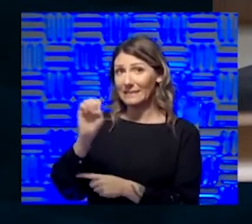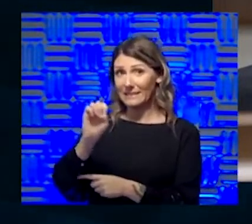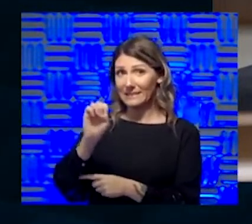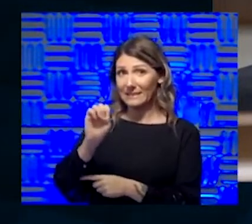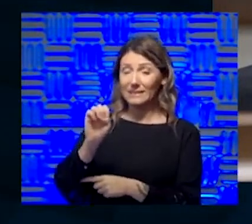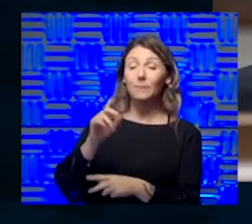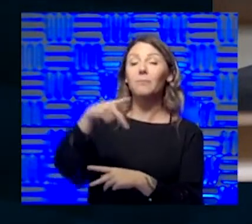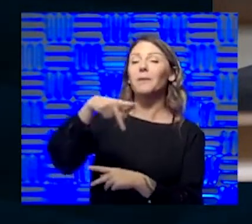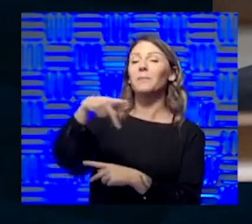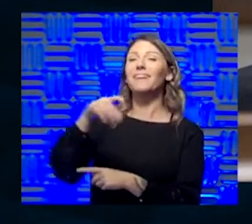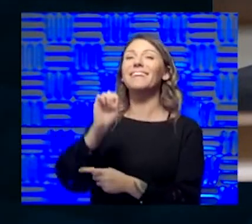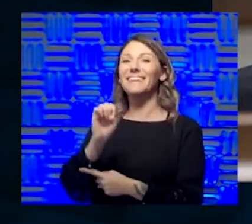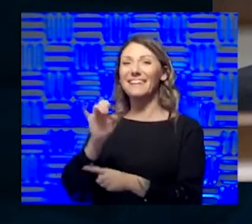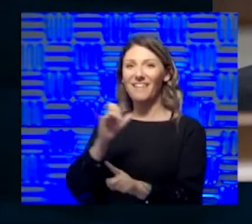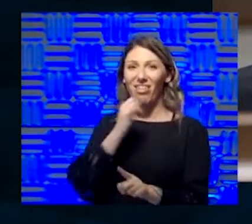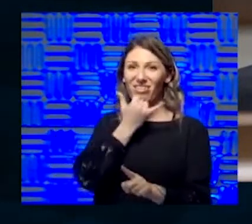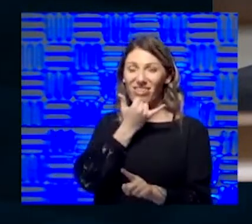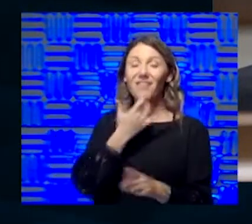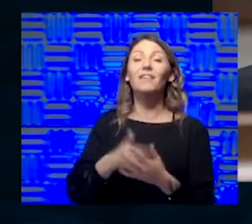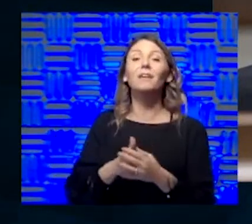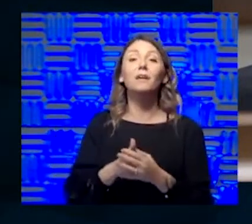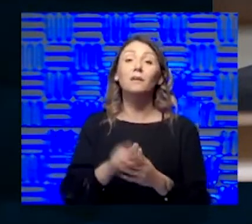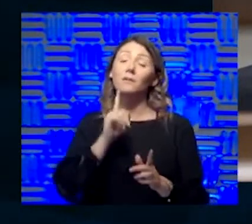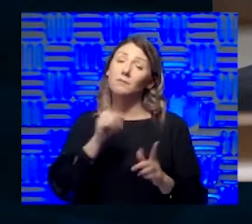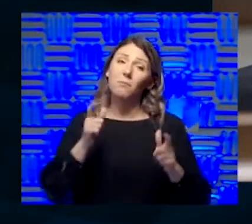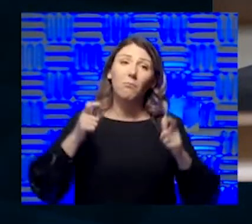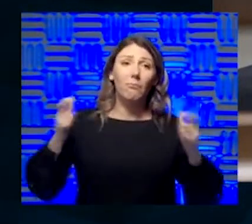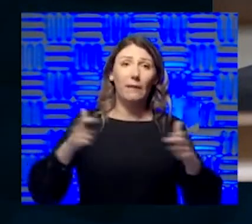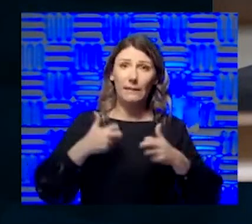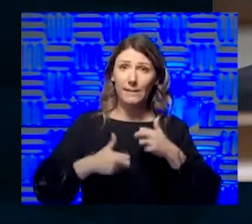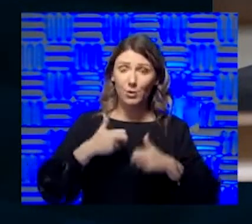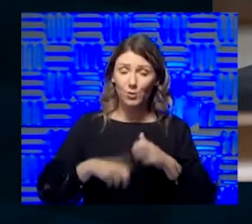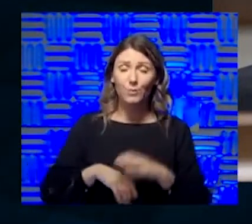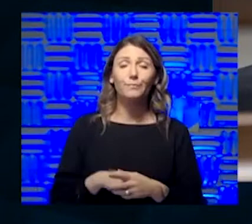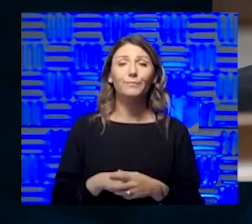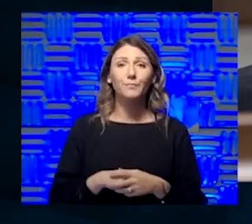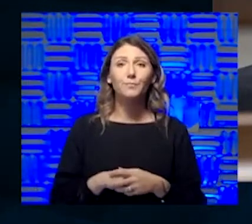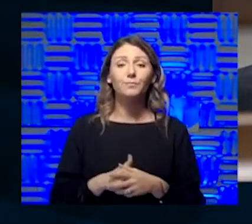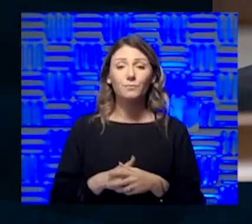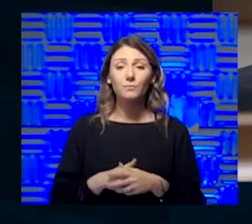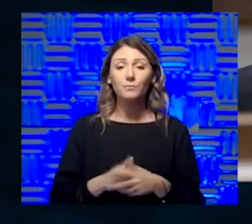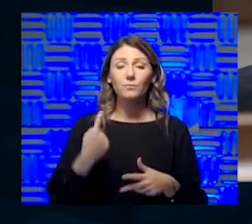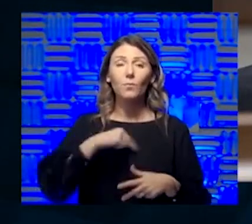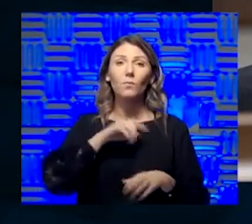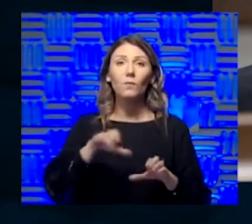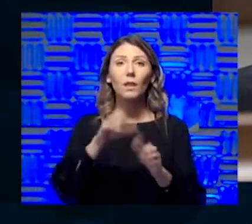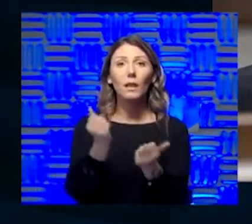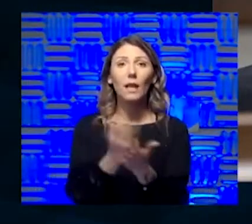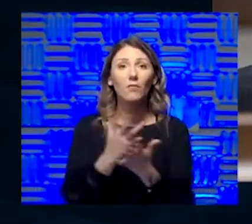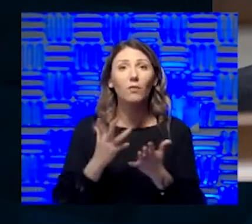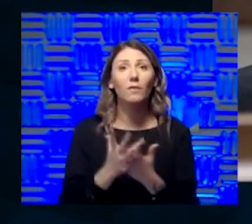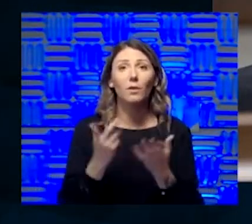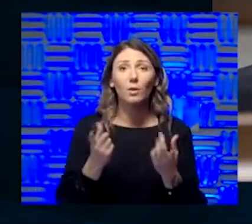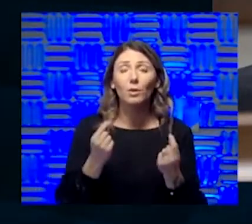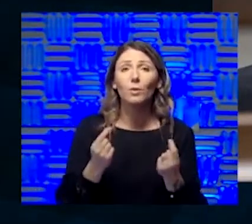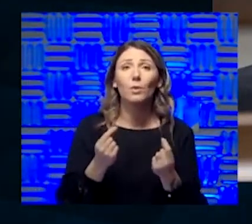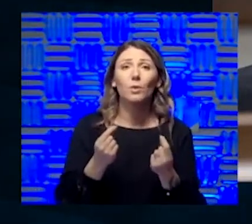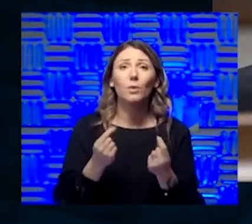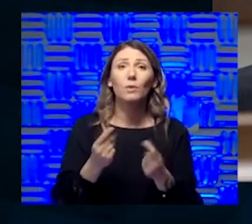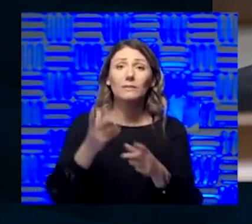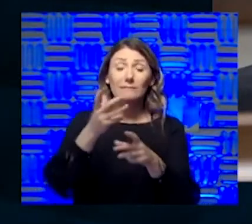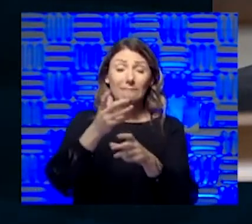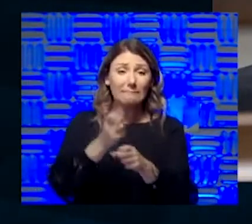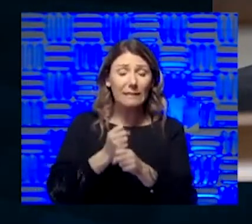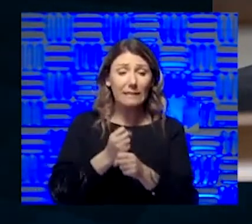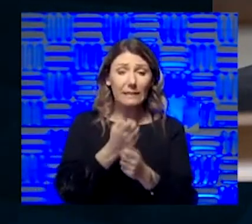personal protective equipment remains really a huge issue for us. We have done everything I can do to get the equipment